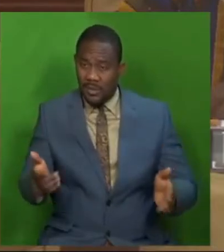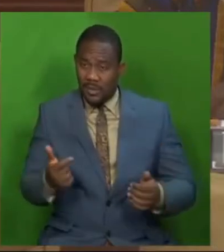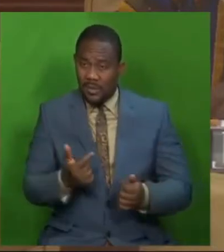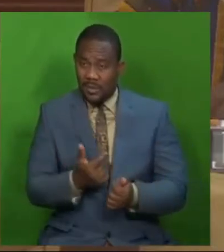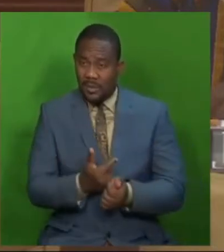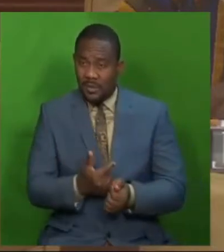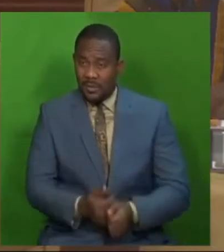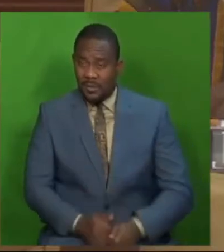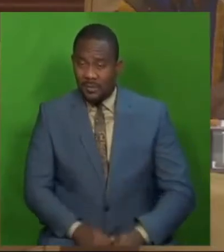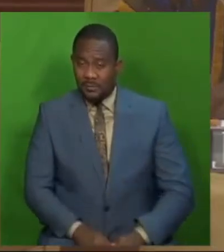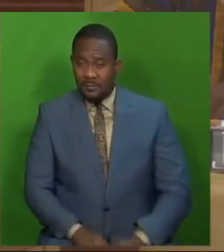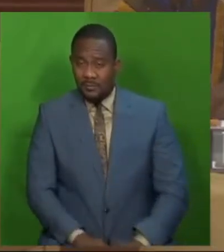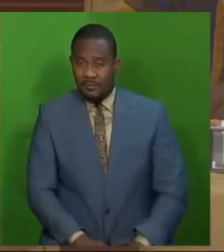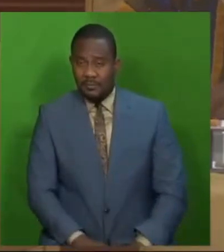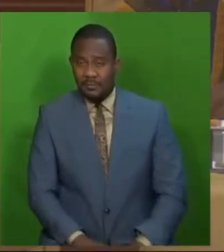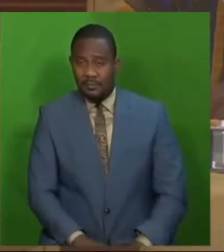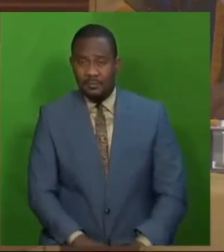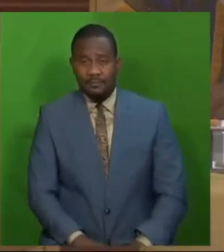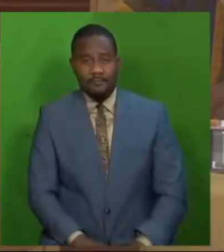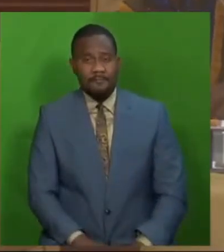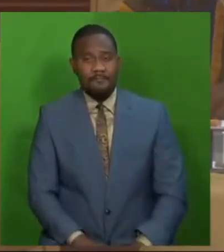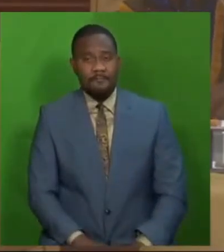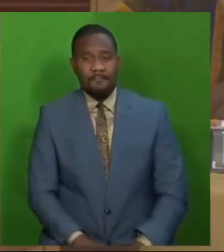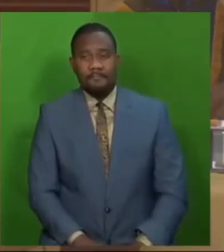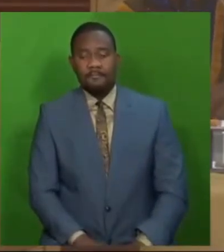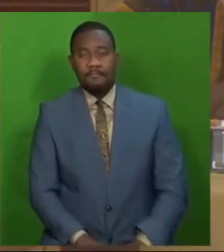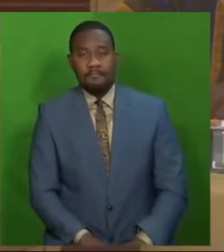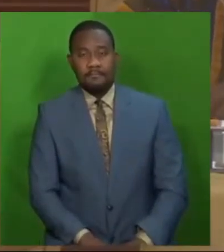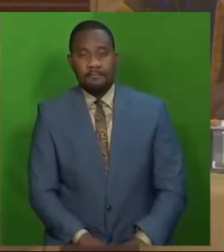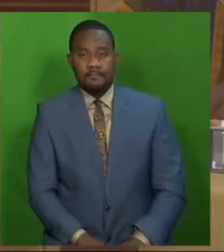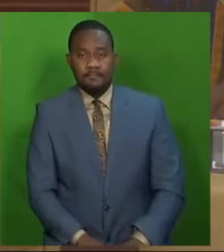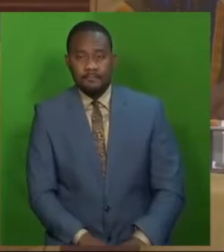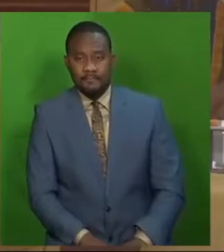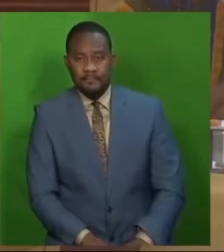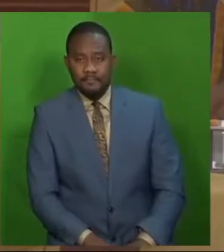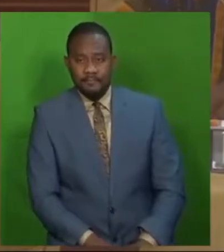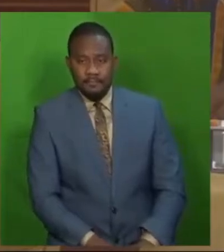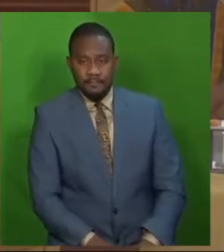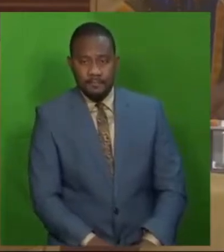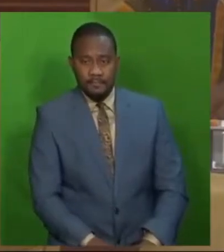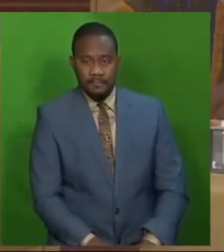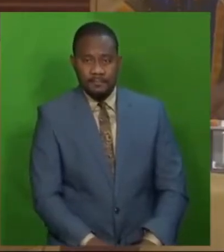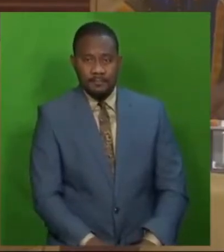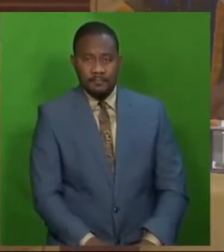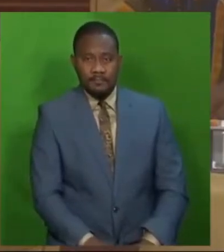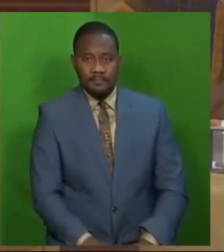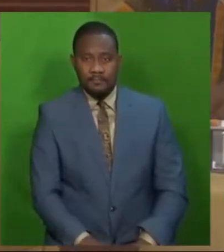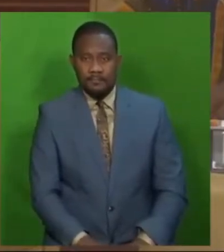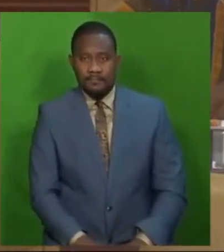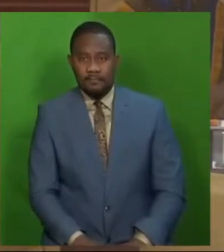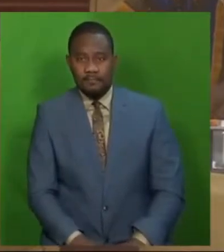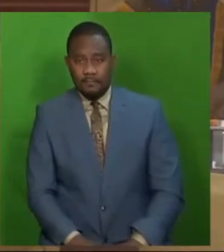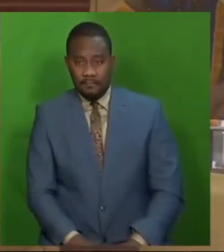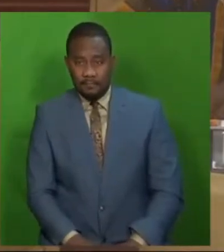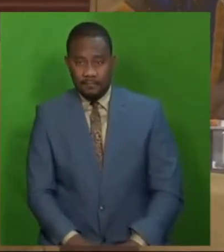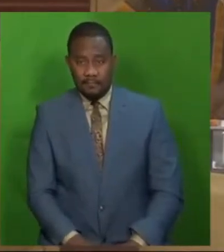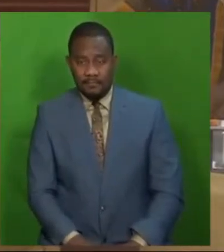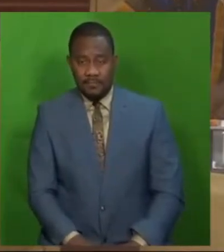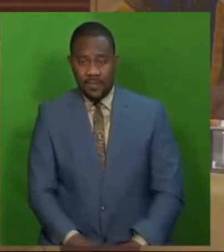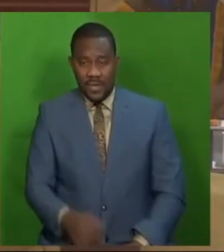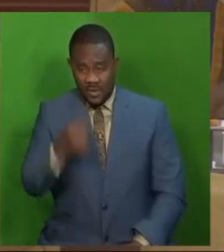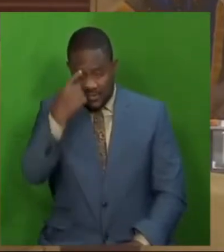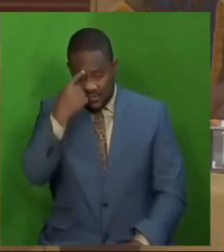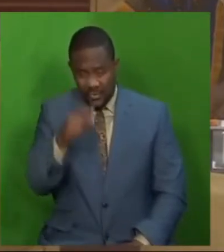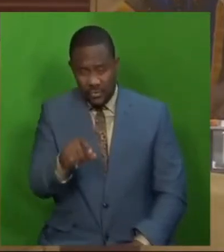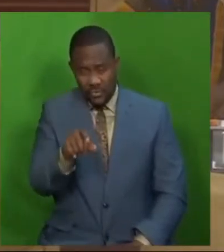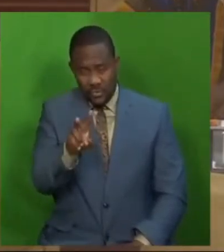have securitized receivables from that levy for a period of 15 years for $2.5